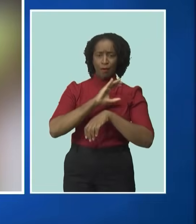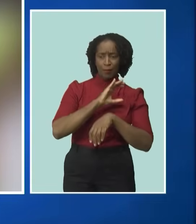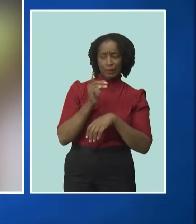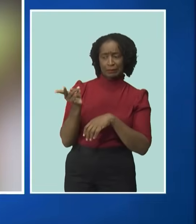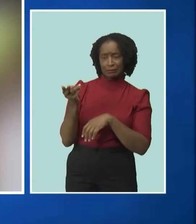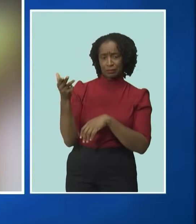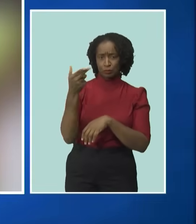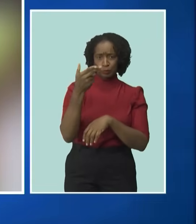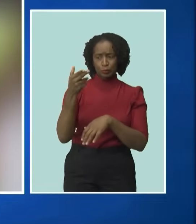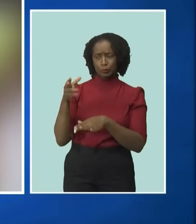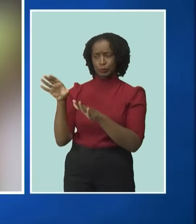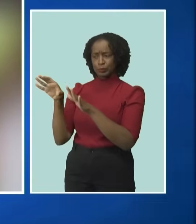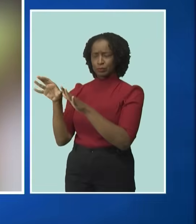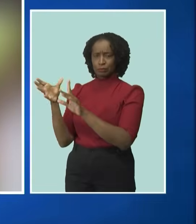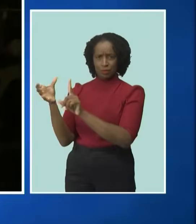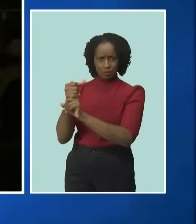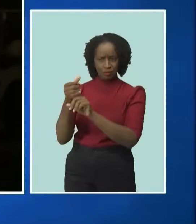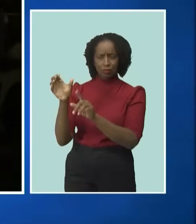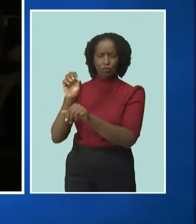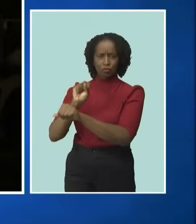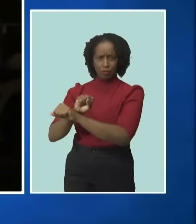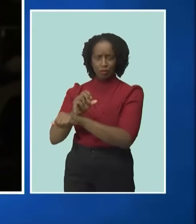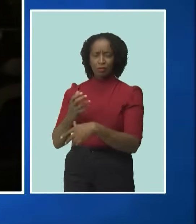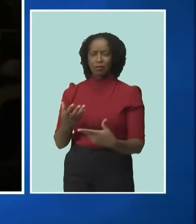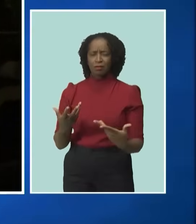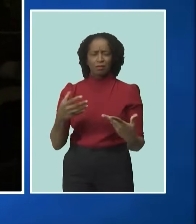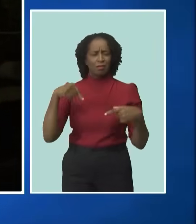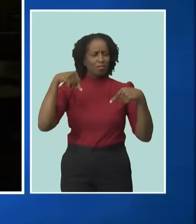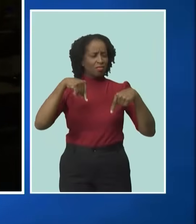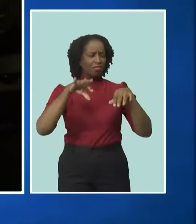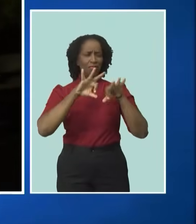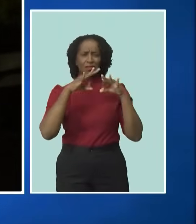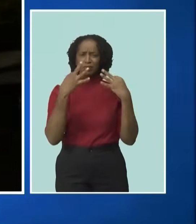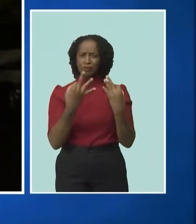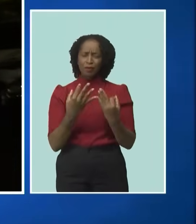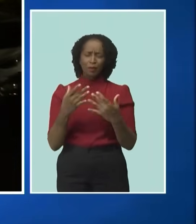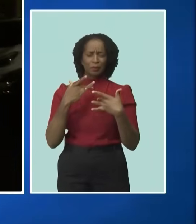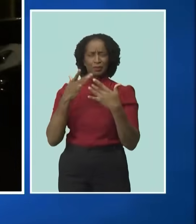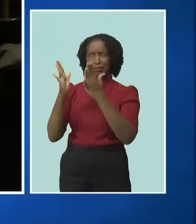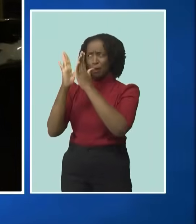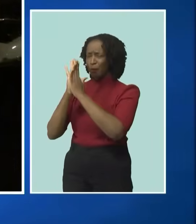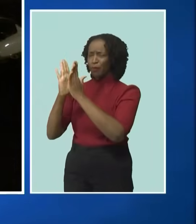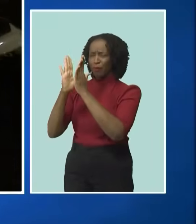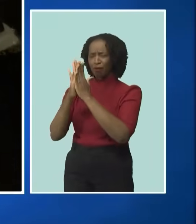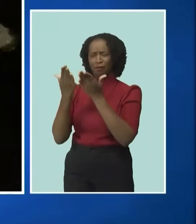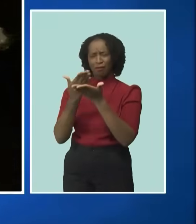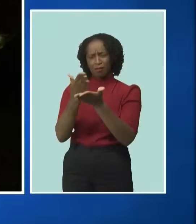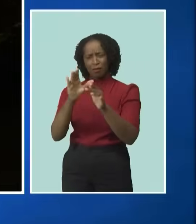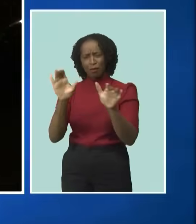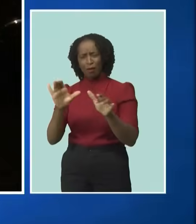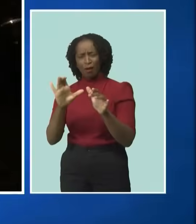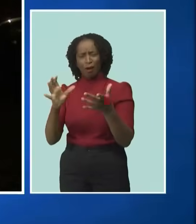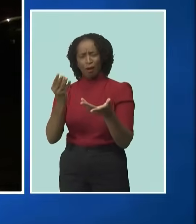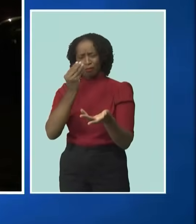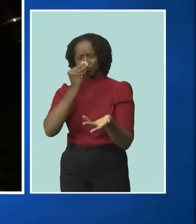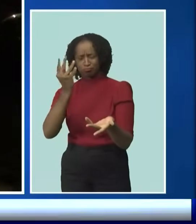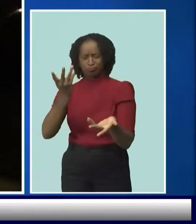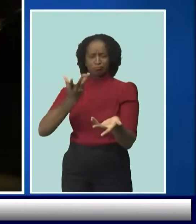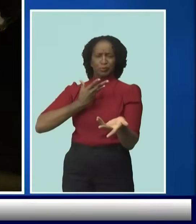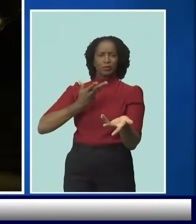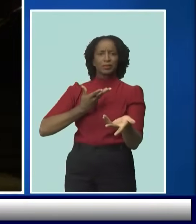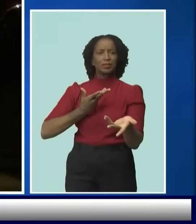perpetrators. This is a praying family, and you guys disrespected our family by what you did. And we're going